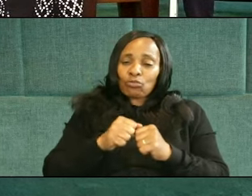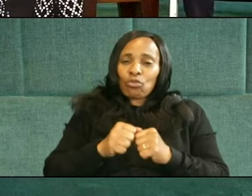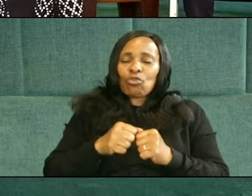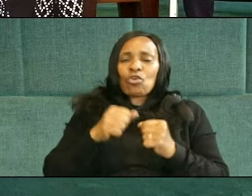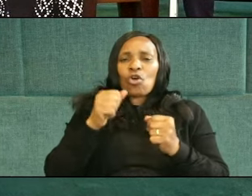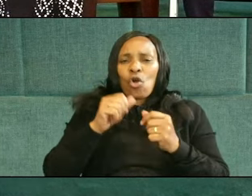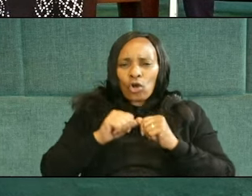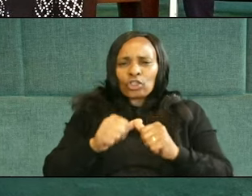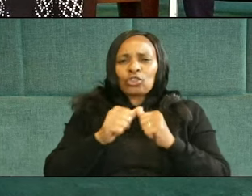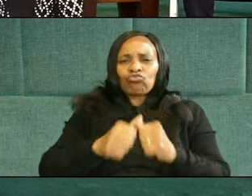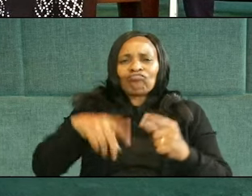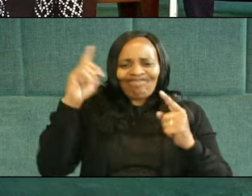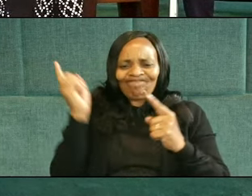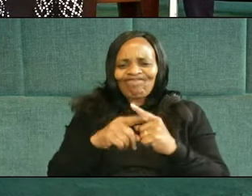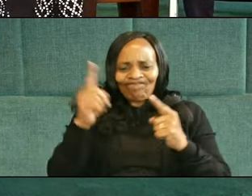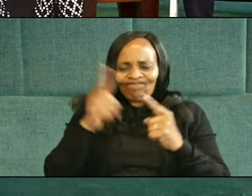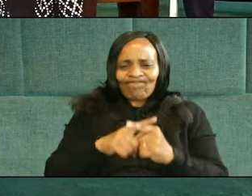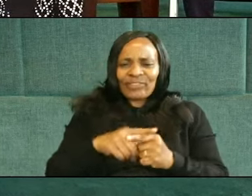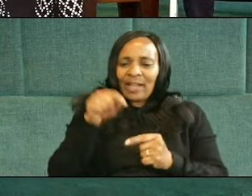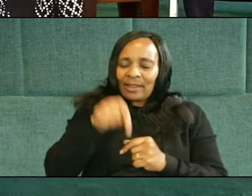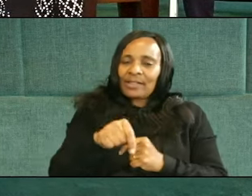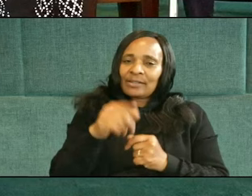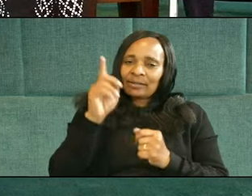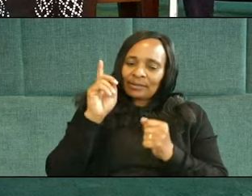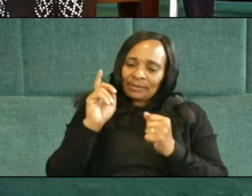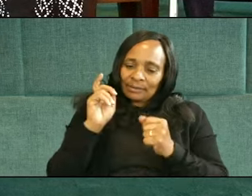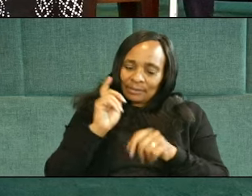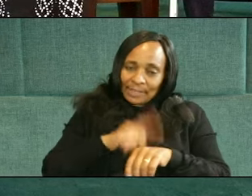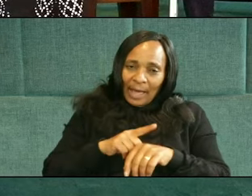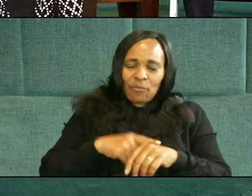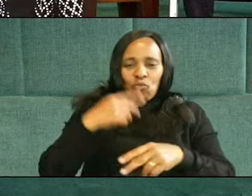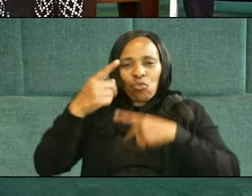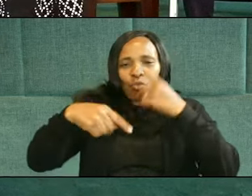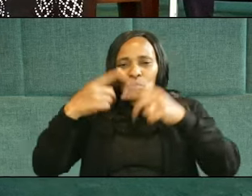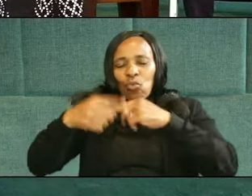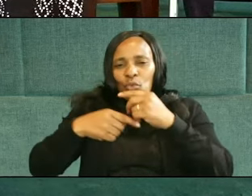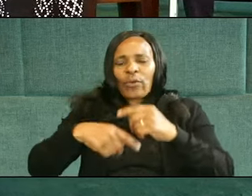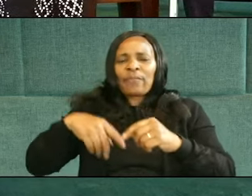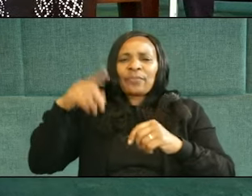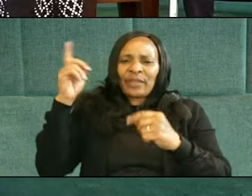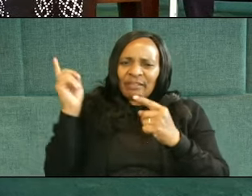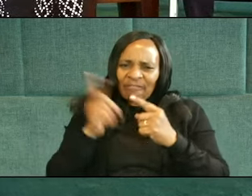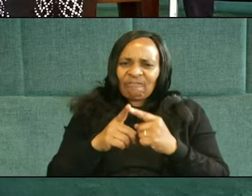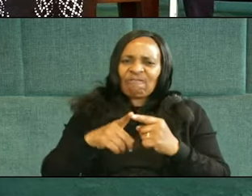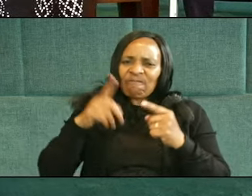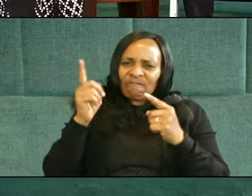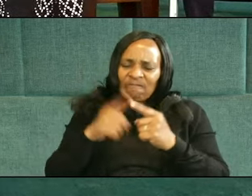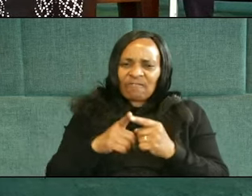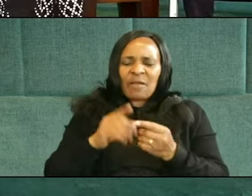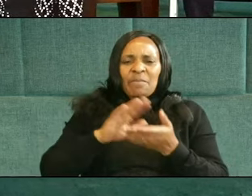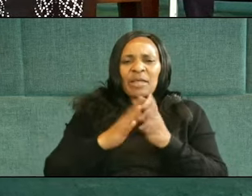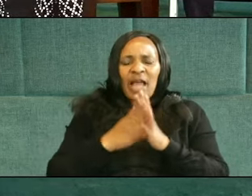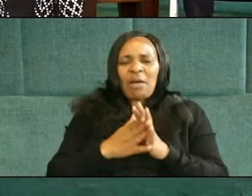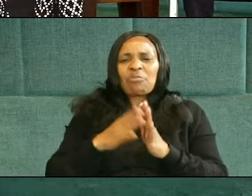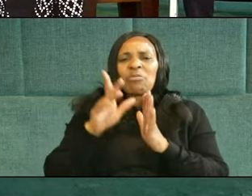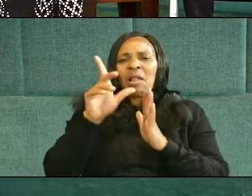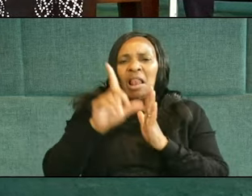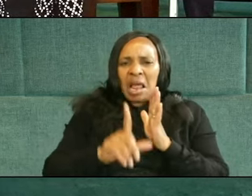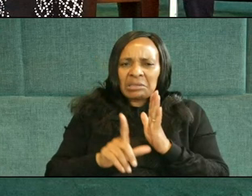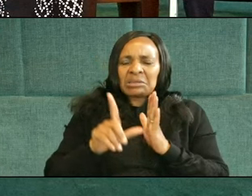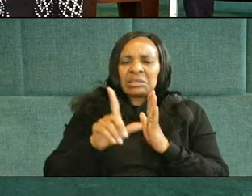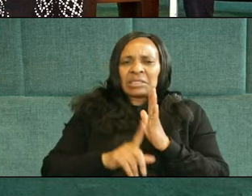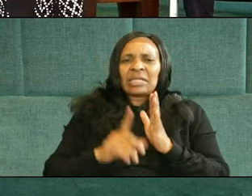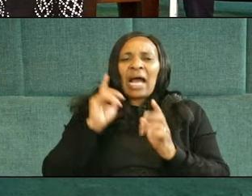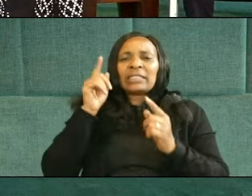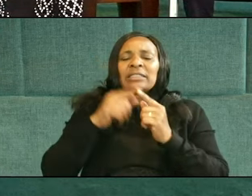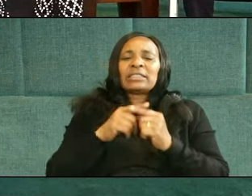nail into the fence. And as time progressed, the nails that were hammered to the fence became lesser and lesser.